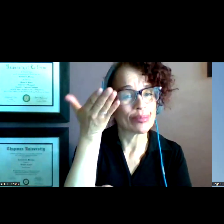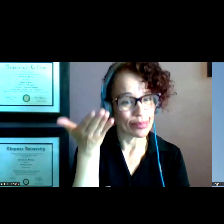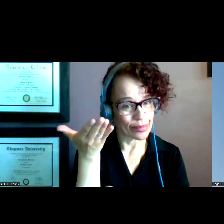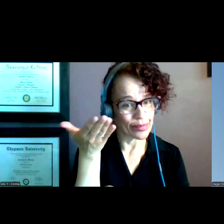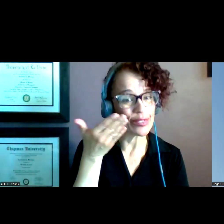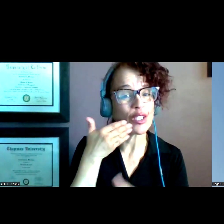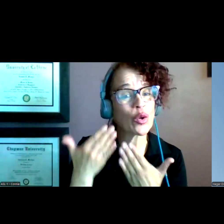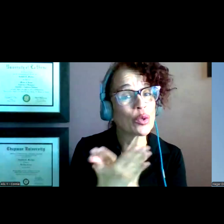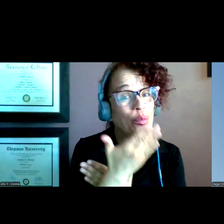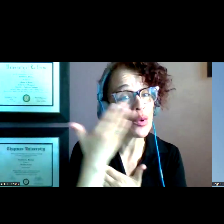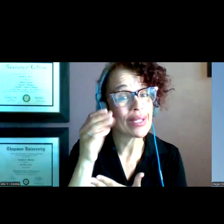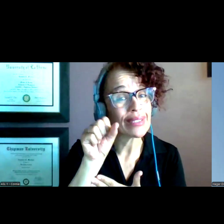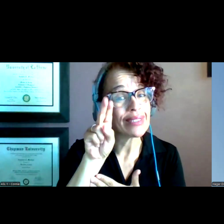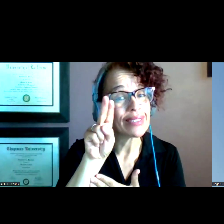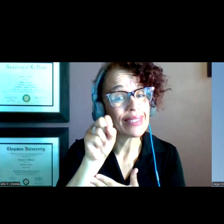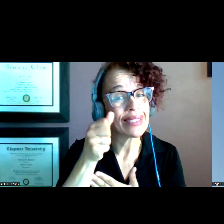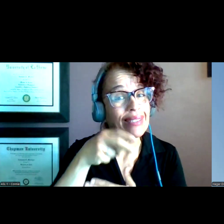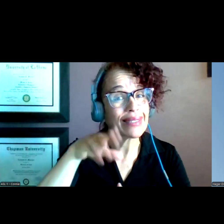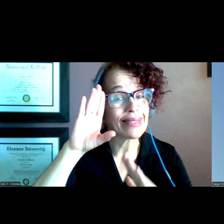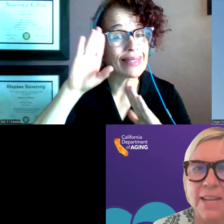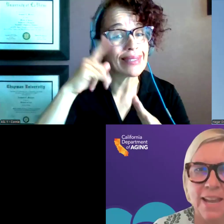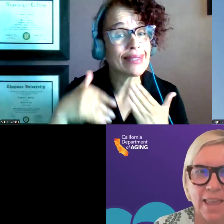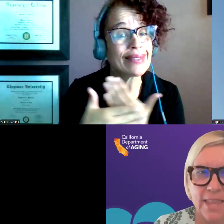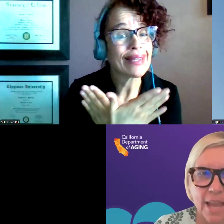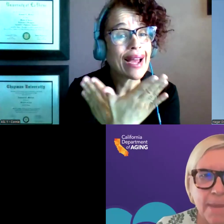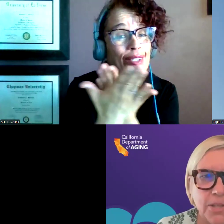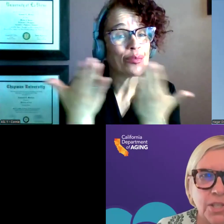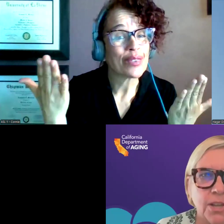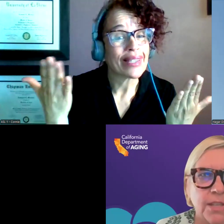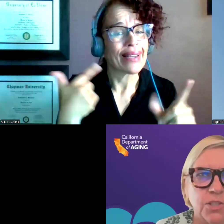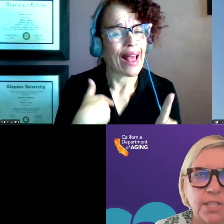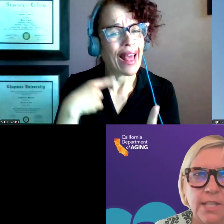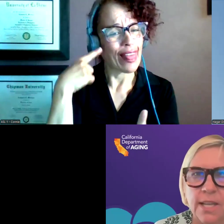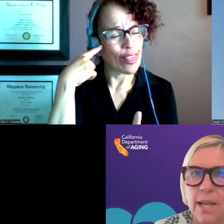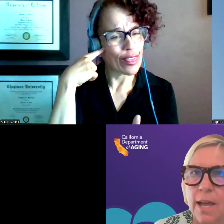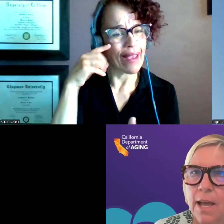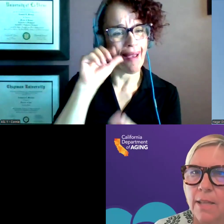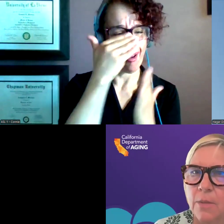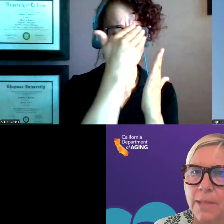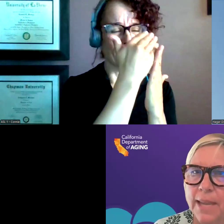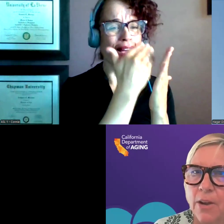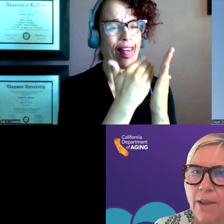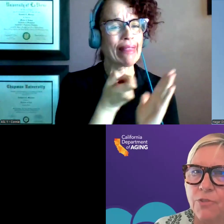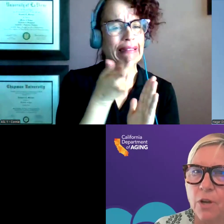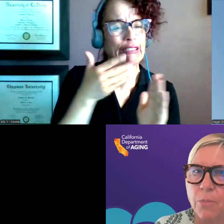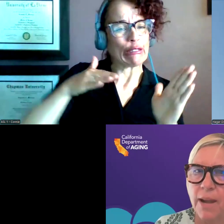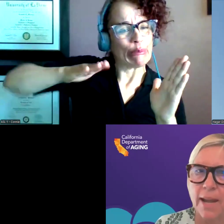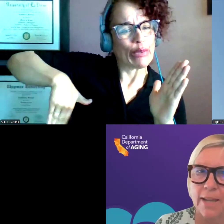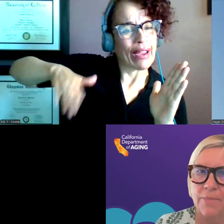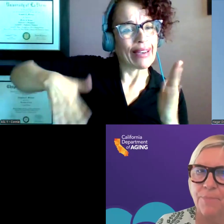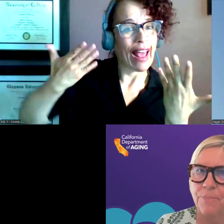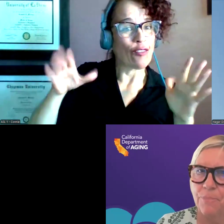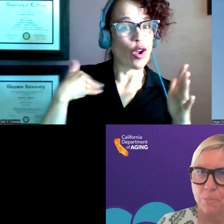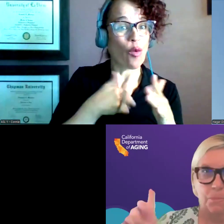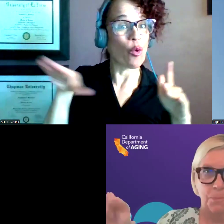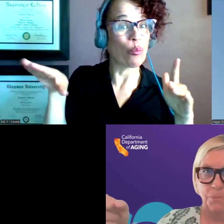Good morning, Susan. Hi, Hagar. Good morning, everybody. I think I'm actually on the agenda a little bit later after our